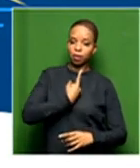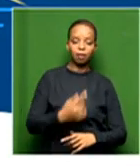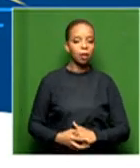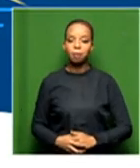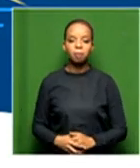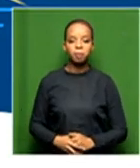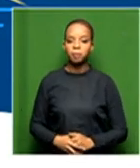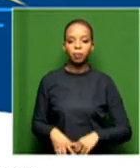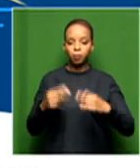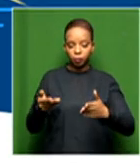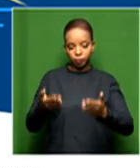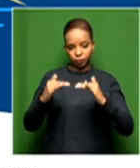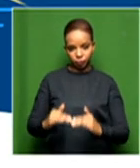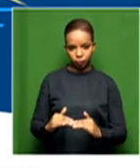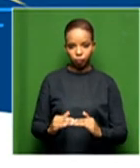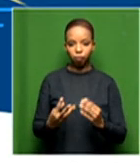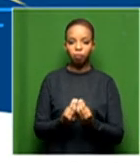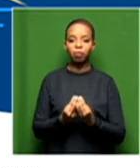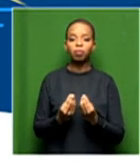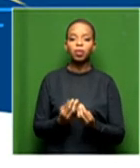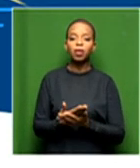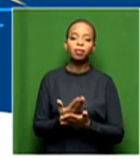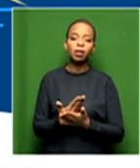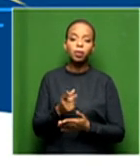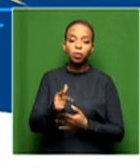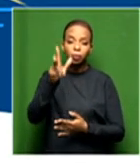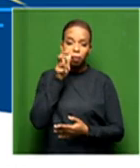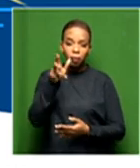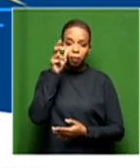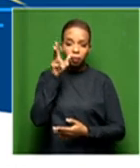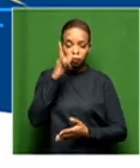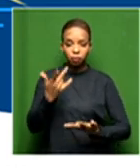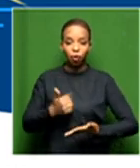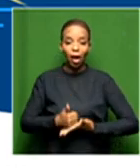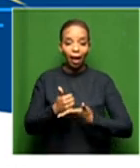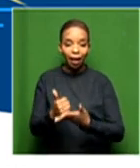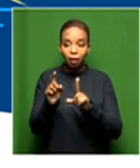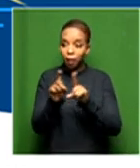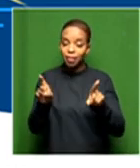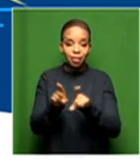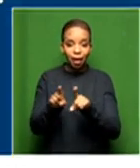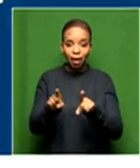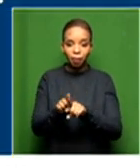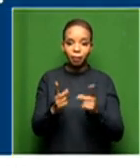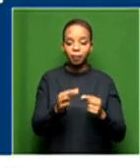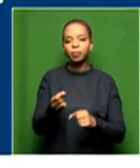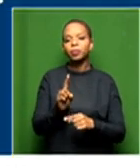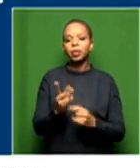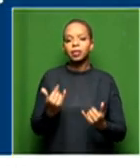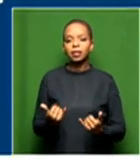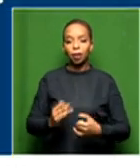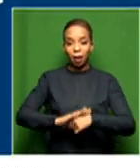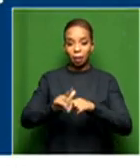for kids to listen to as they go to bed at night, stories to help them to navigate, this current pandemic. There